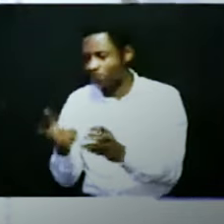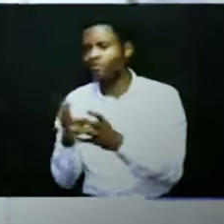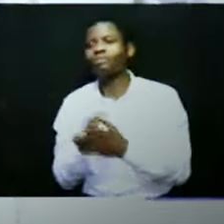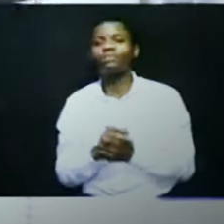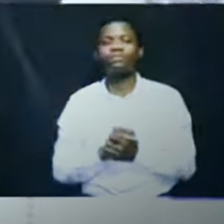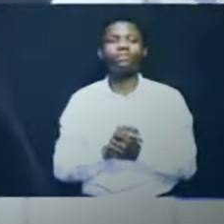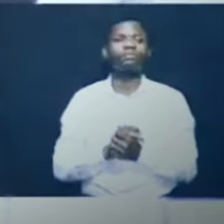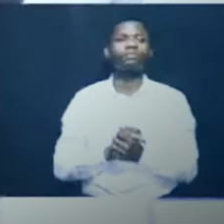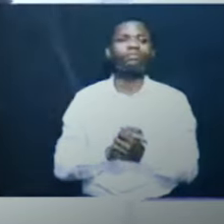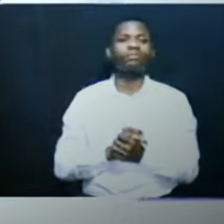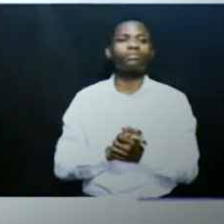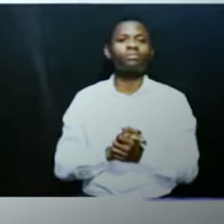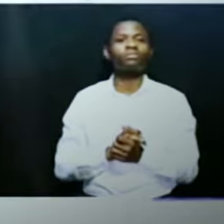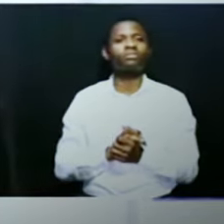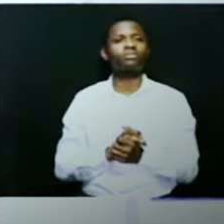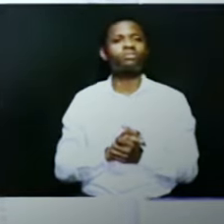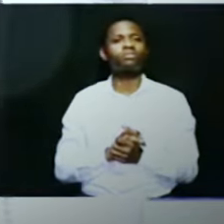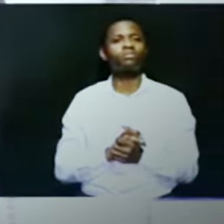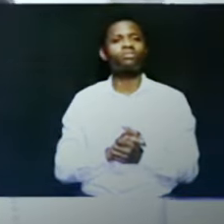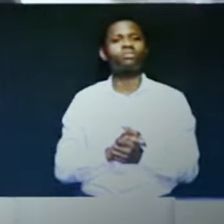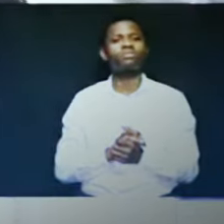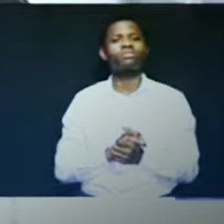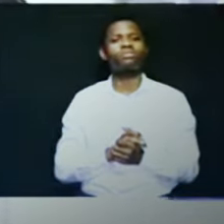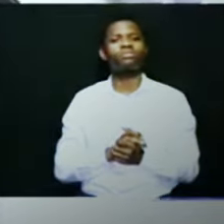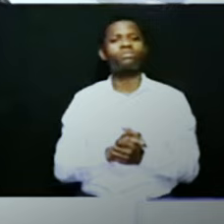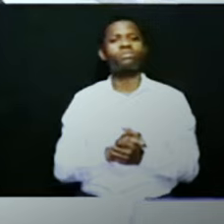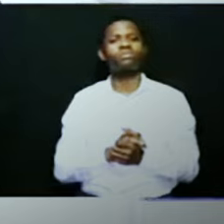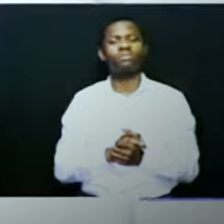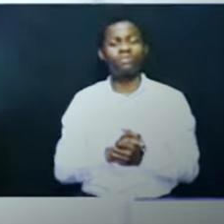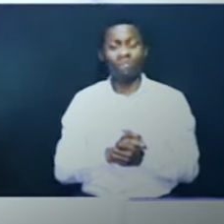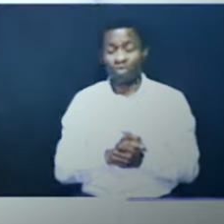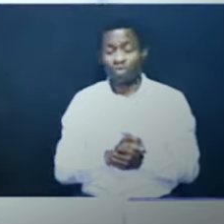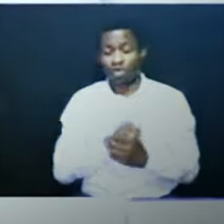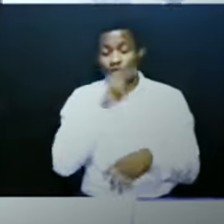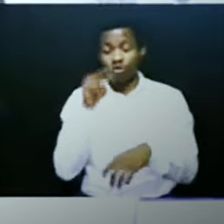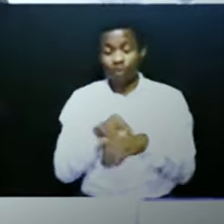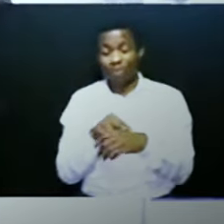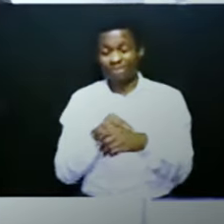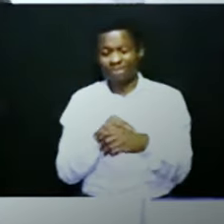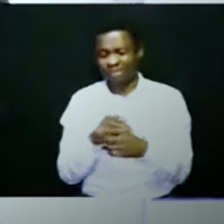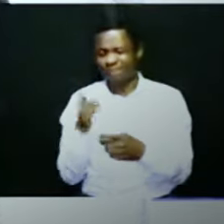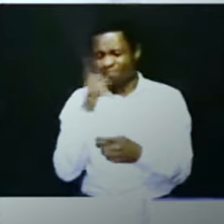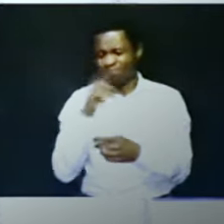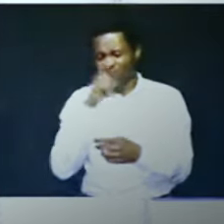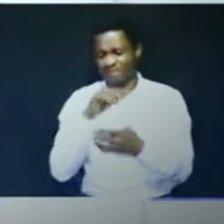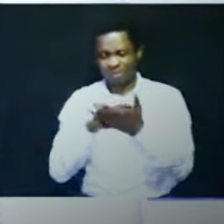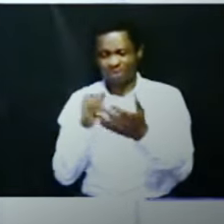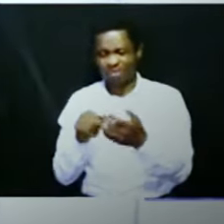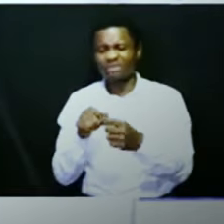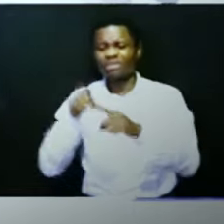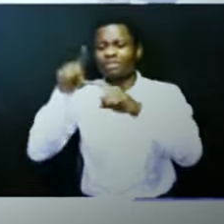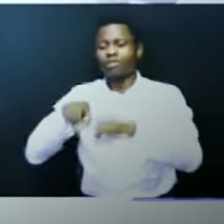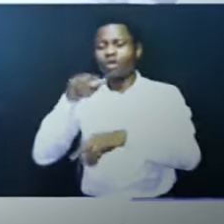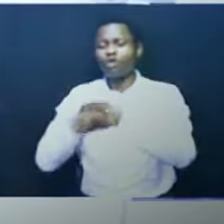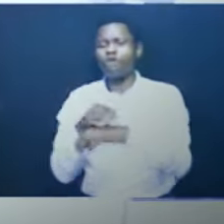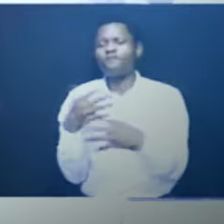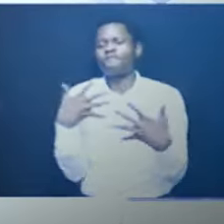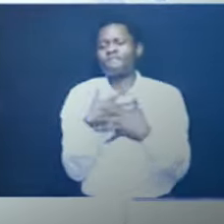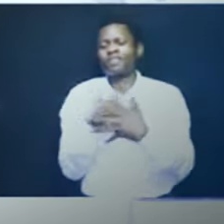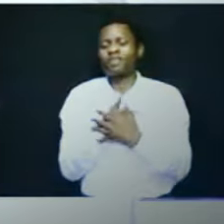Now, normally, superstition is based on fear. The fear of the